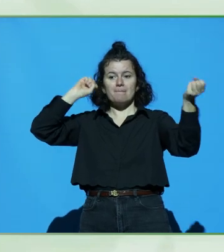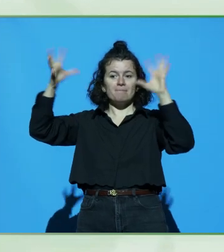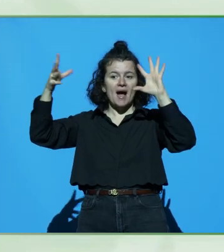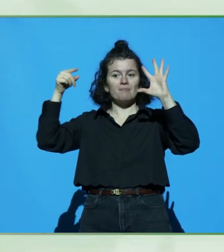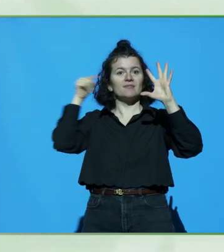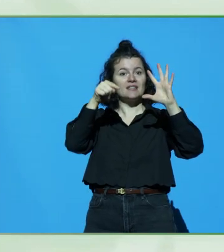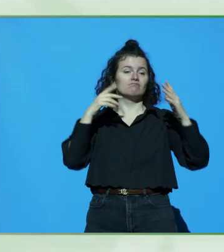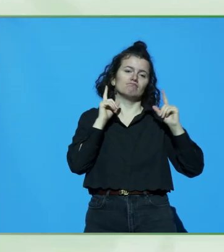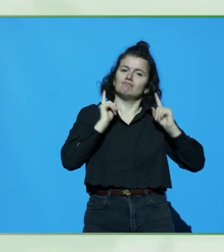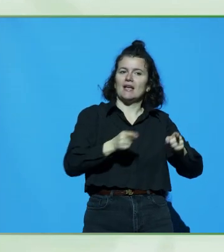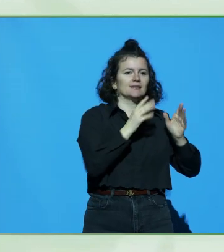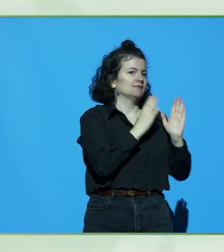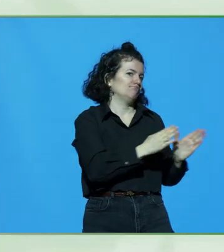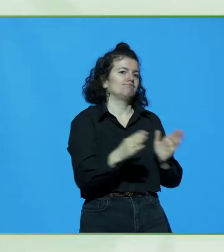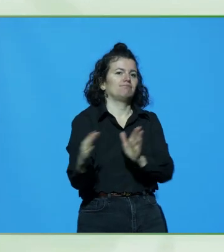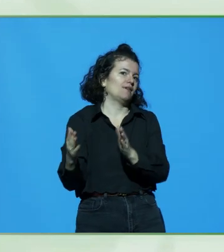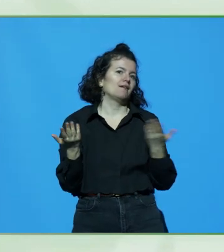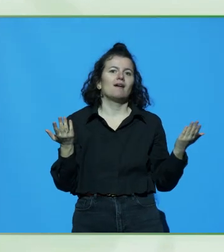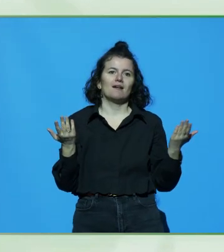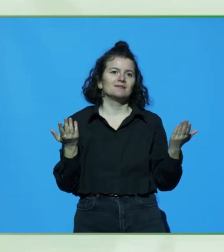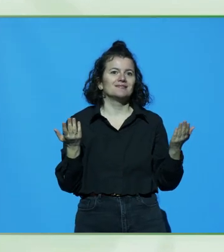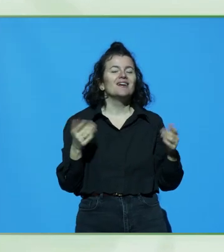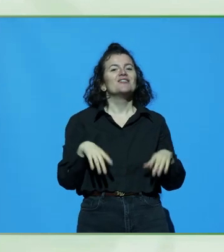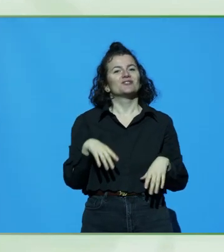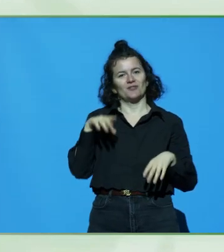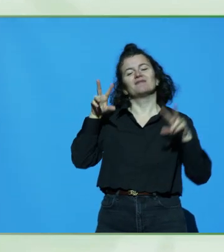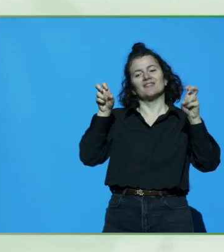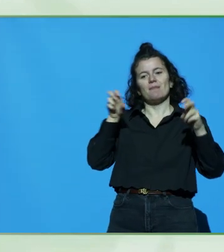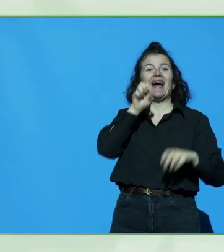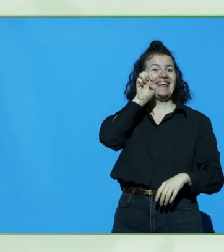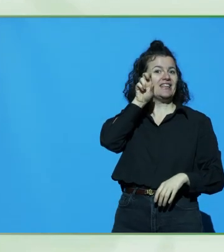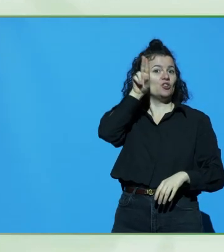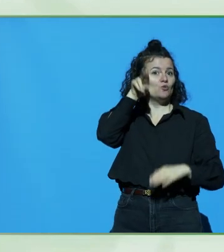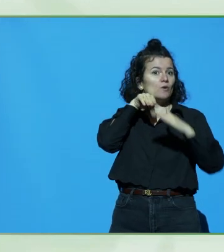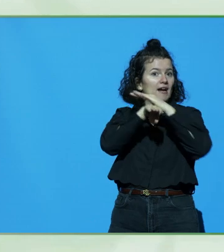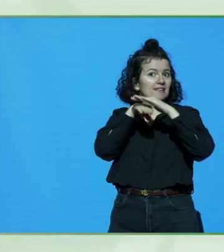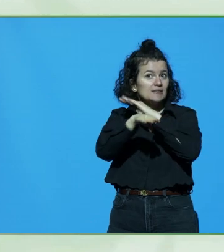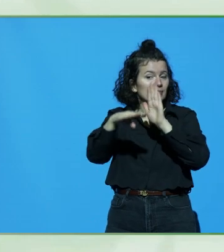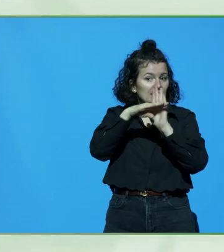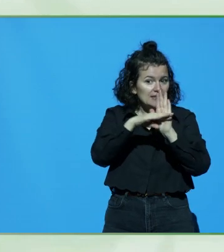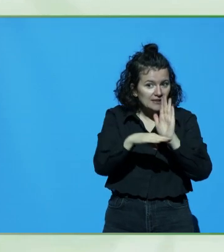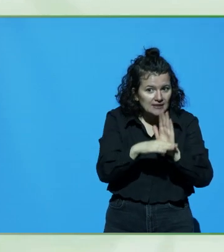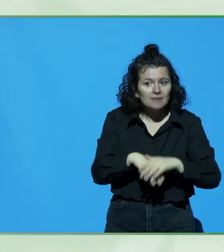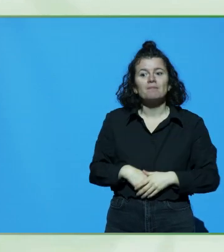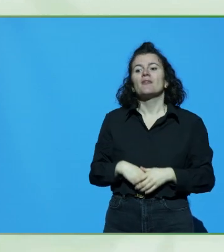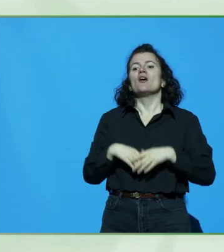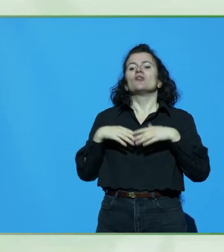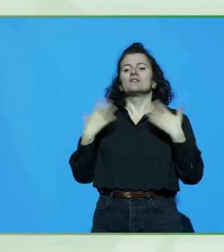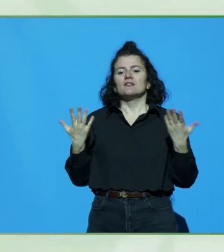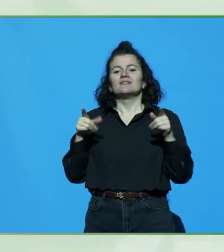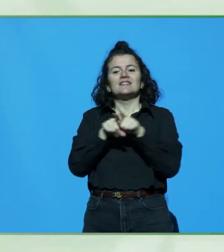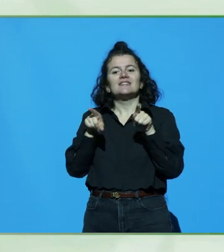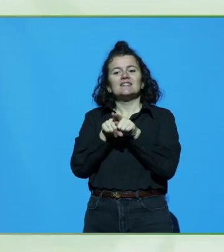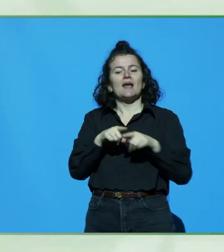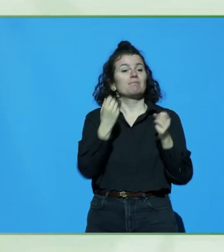EU accessibility sessions, we have talked about the need for safety, dignity in preparing